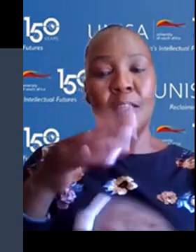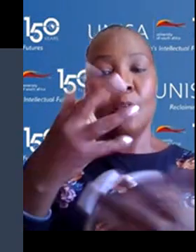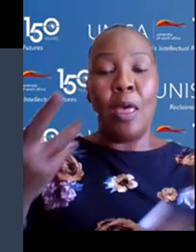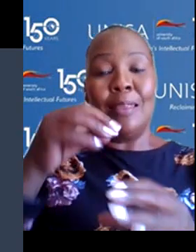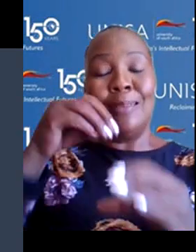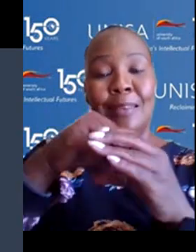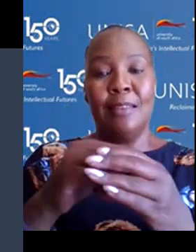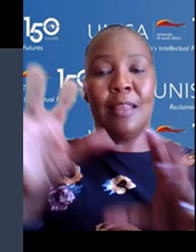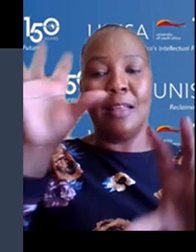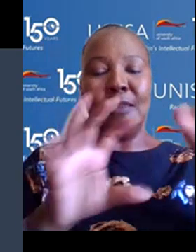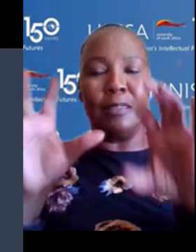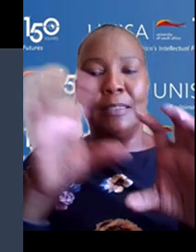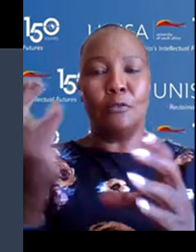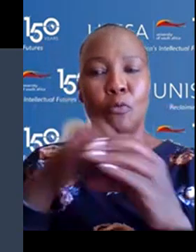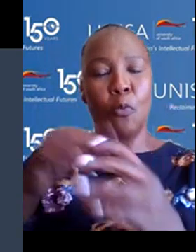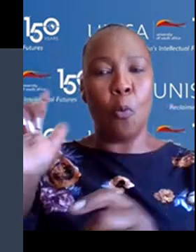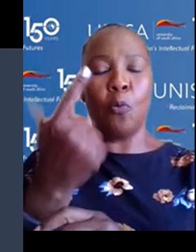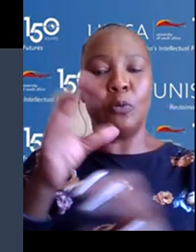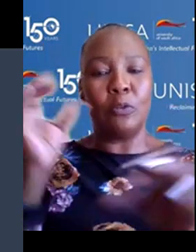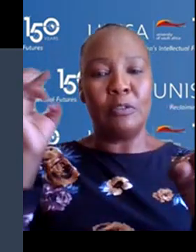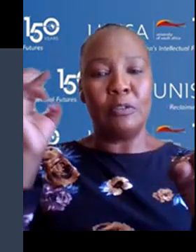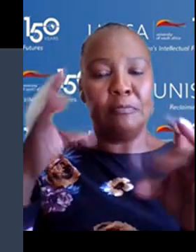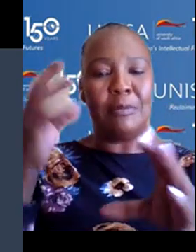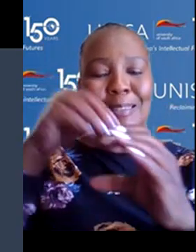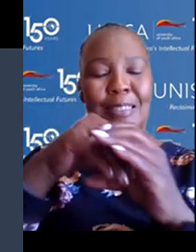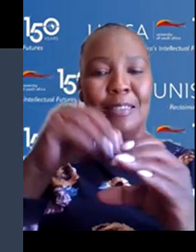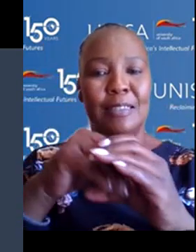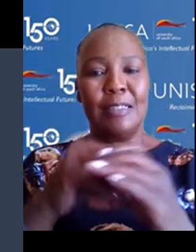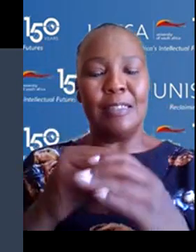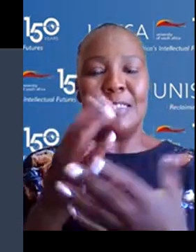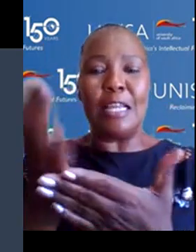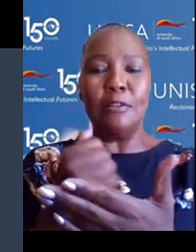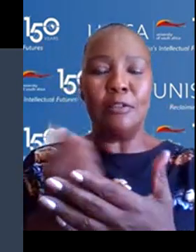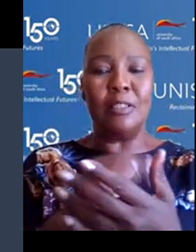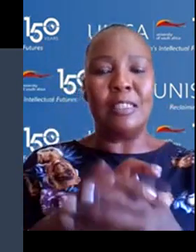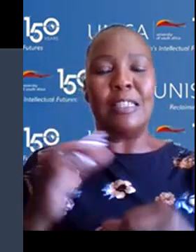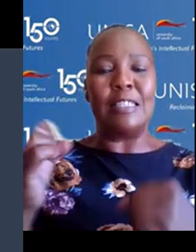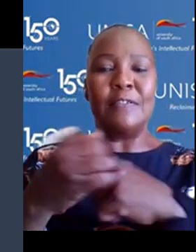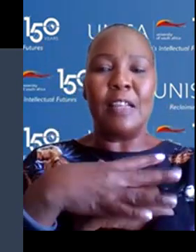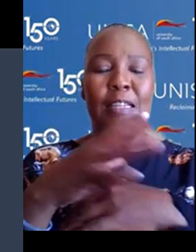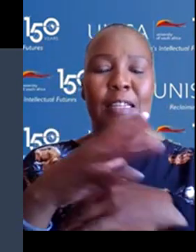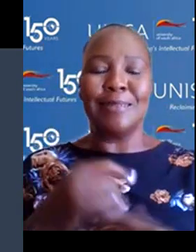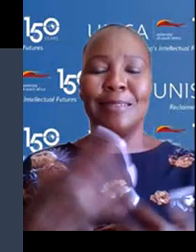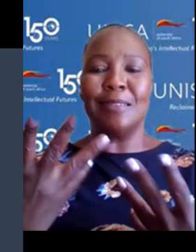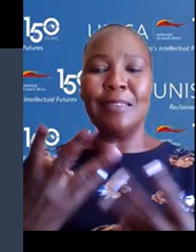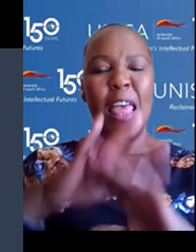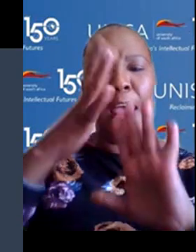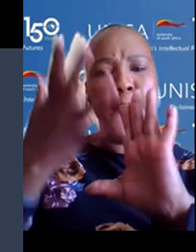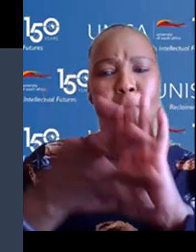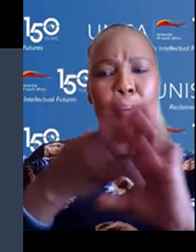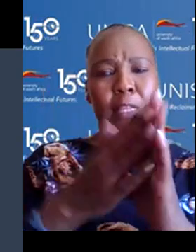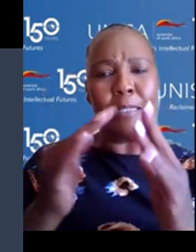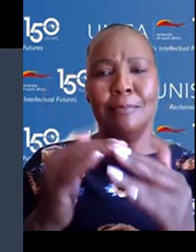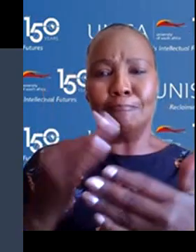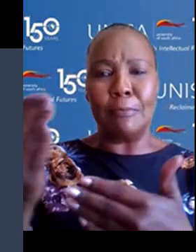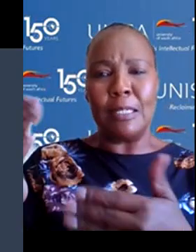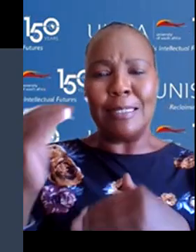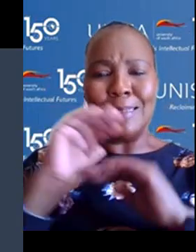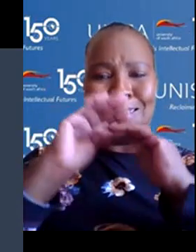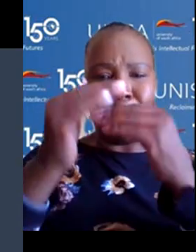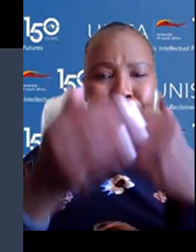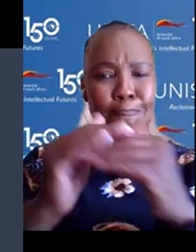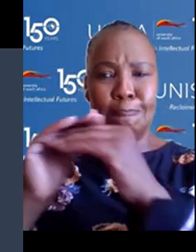thing is you can put all your information there, the security, the virus scans, all that stuff is taken care of by Microsoft. So you really don't